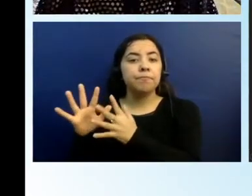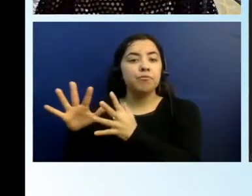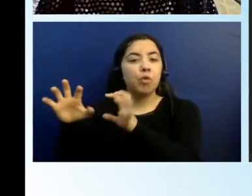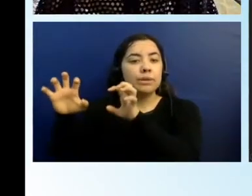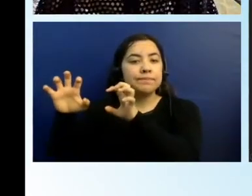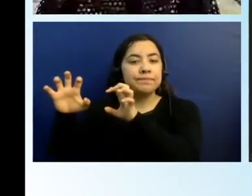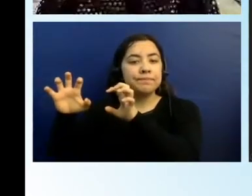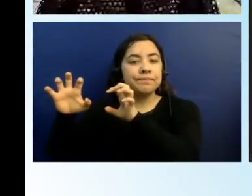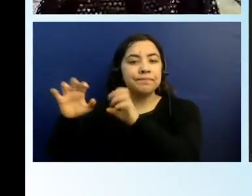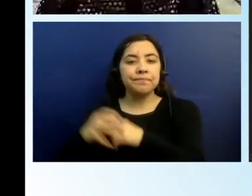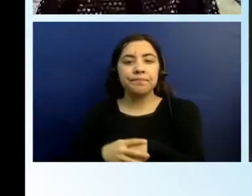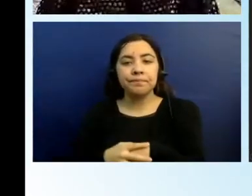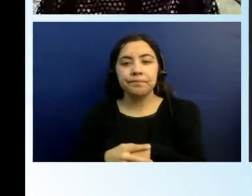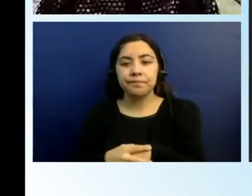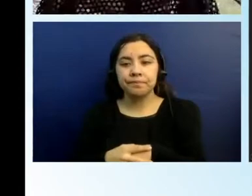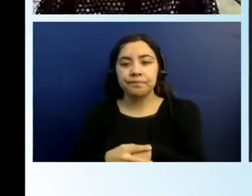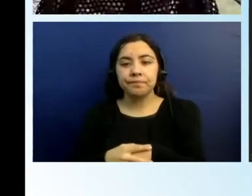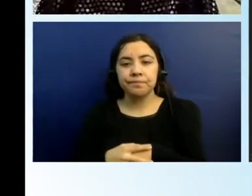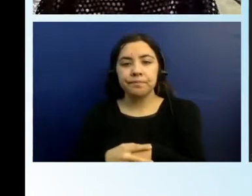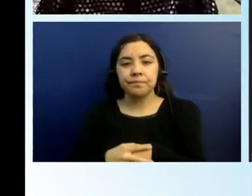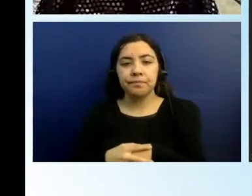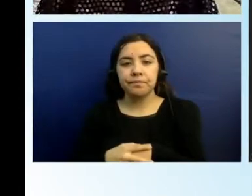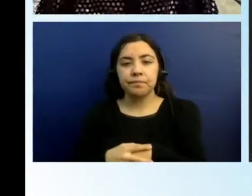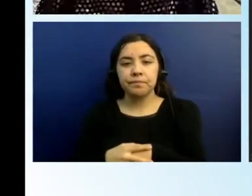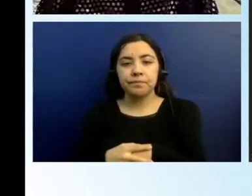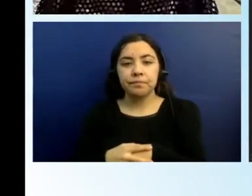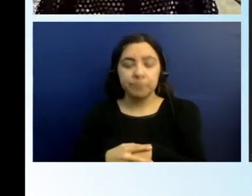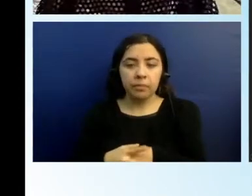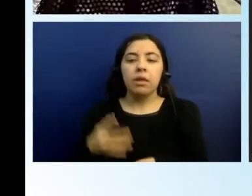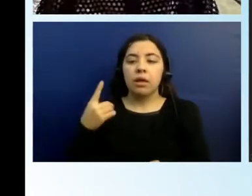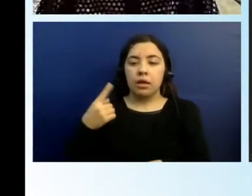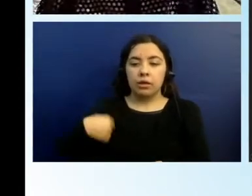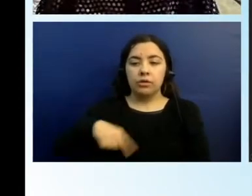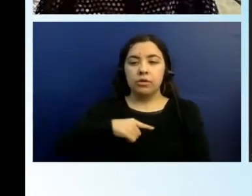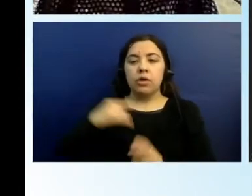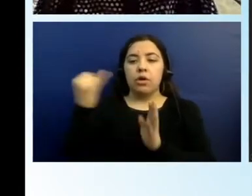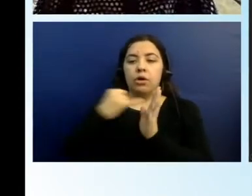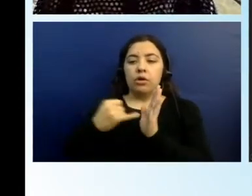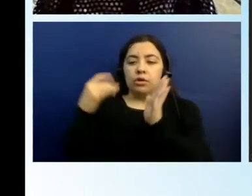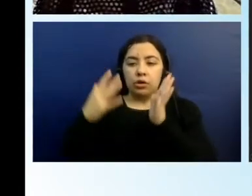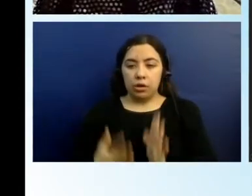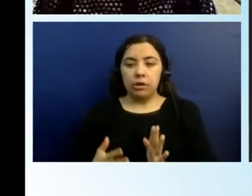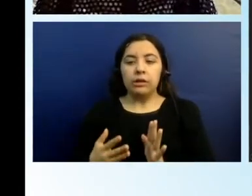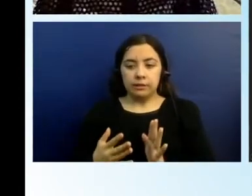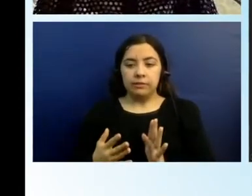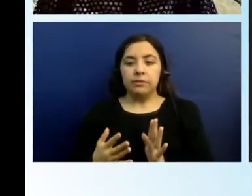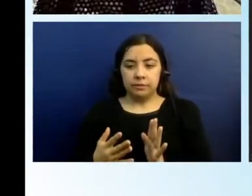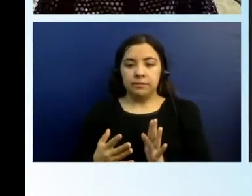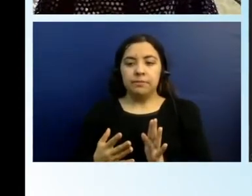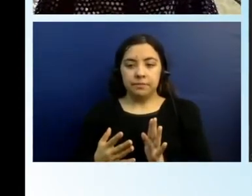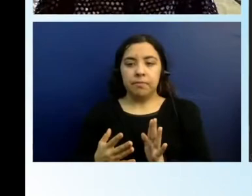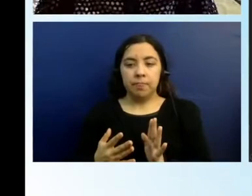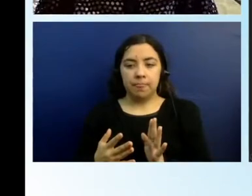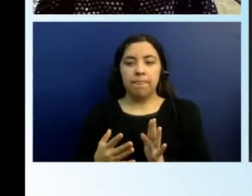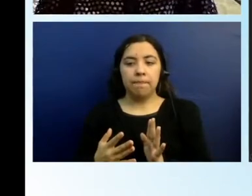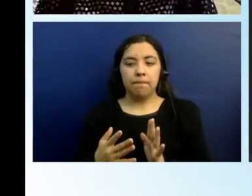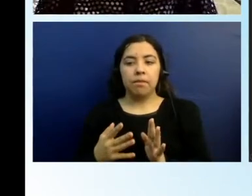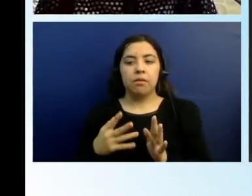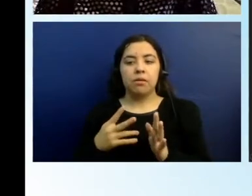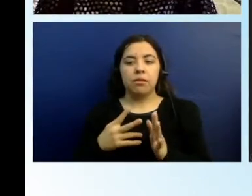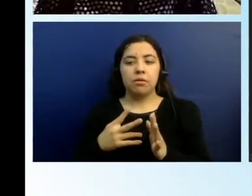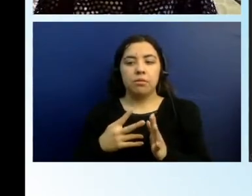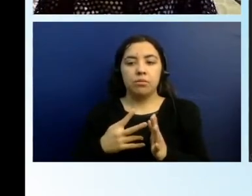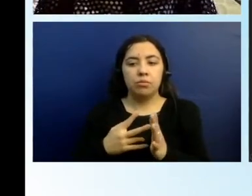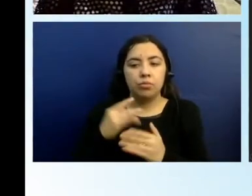unacceptable society. And so as artists tasked with projects that are about healing, that are about